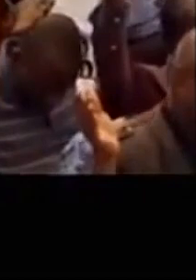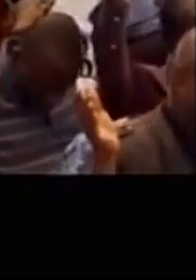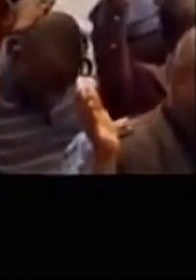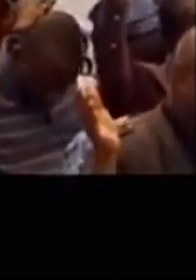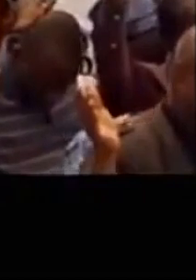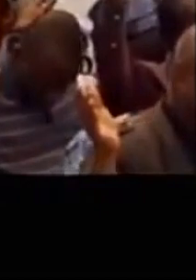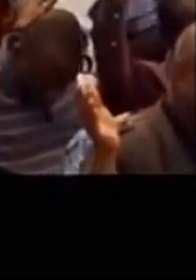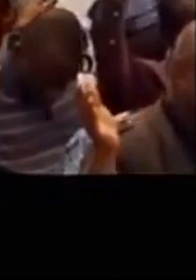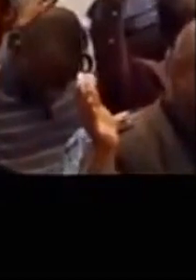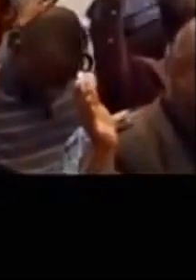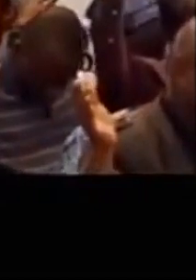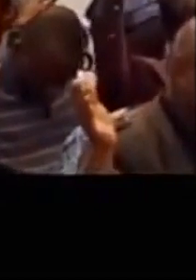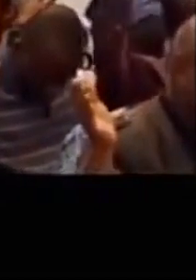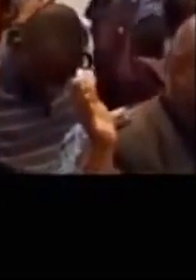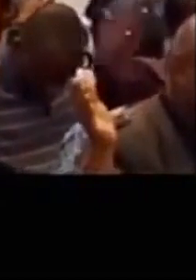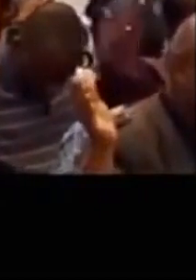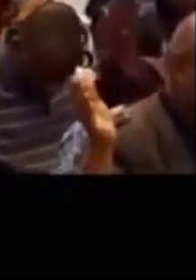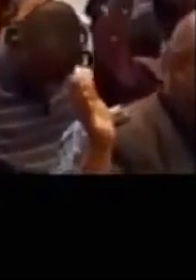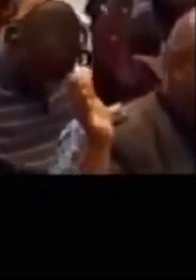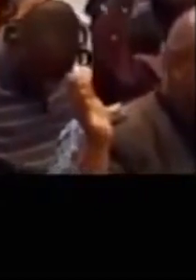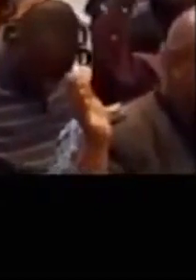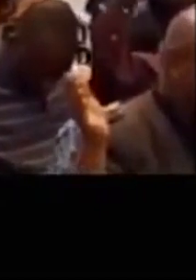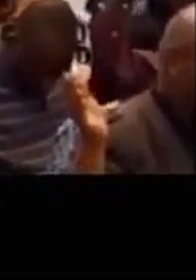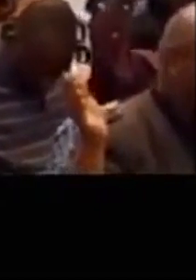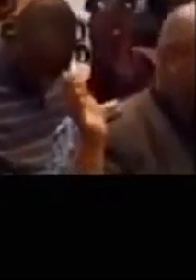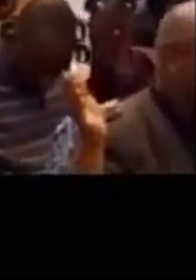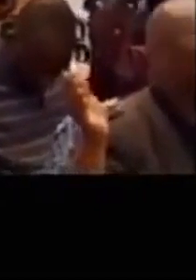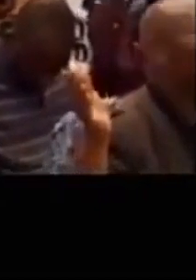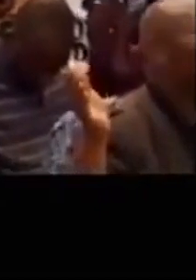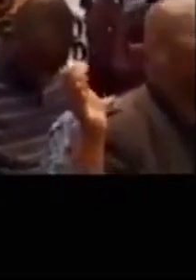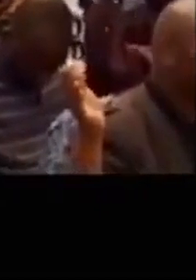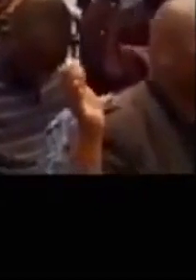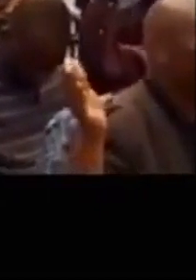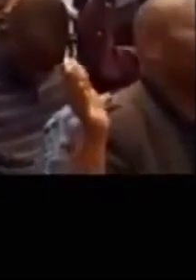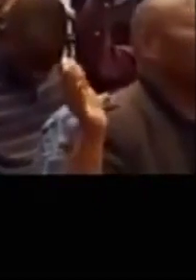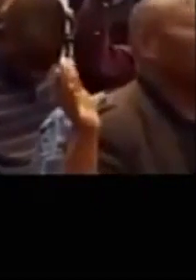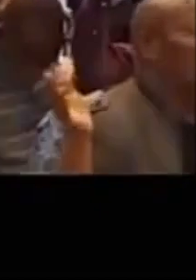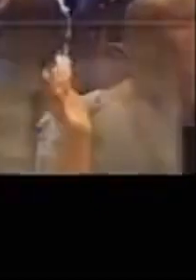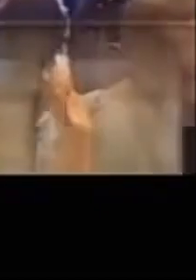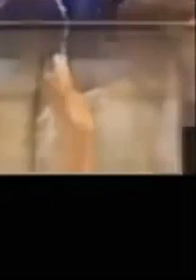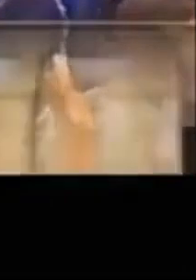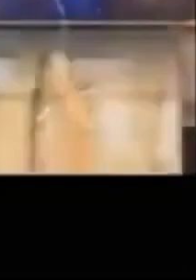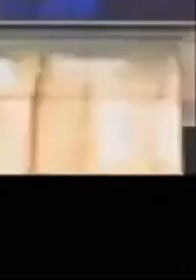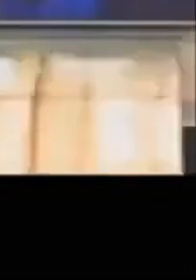this blessing will continue. This power will continue.